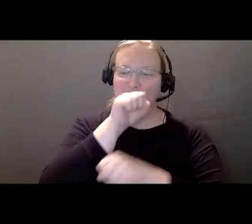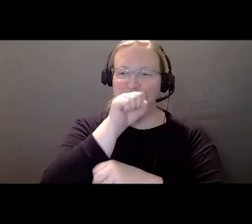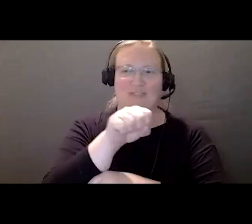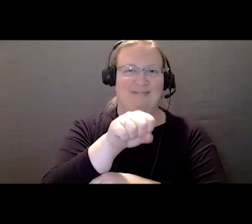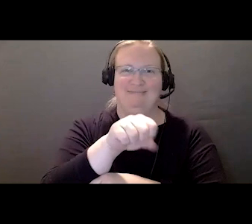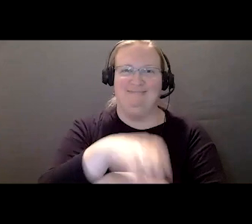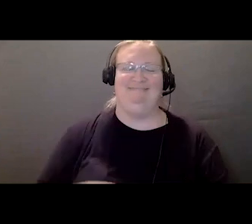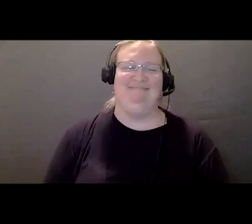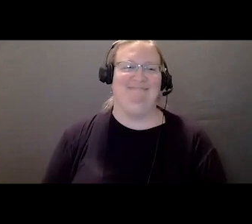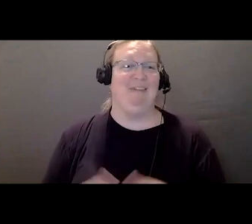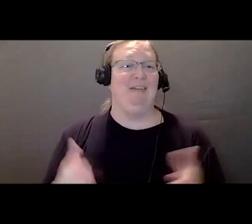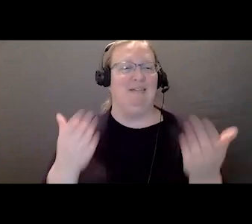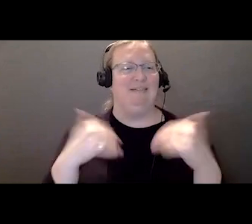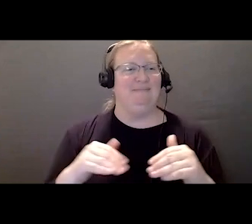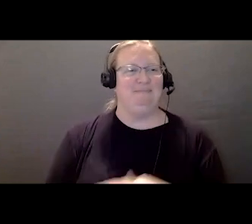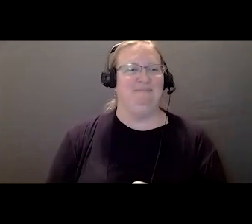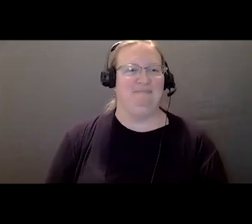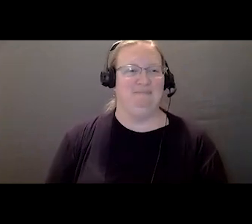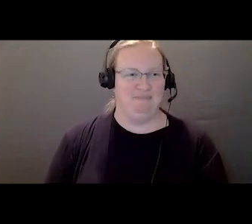Next, please.